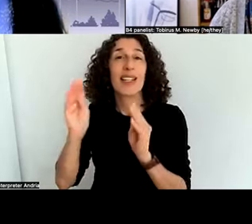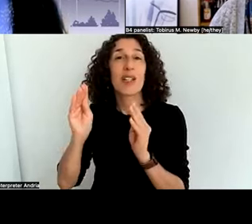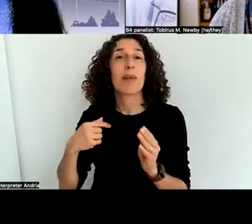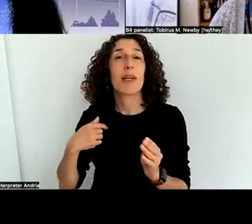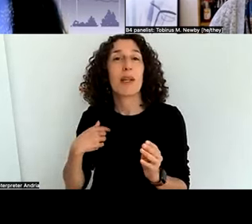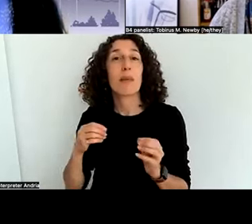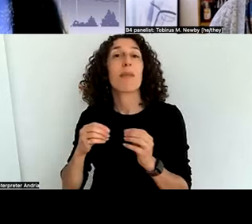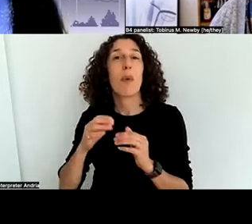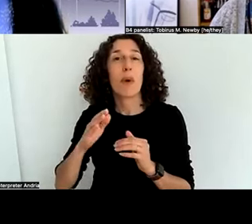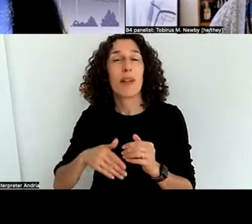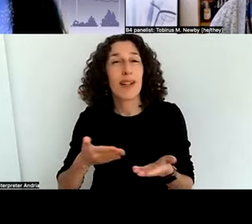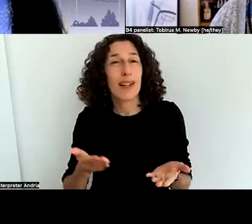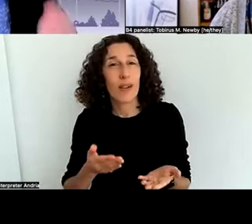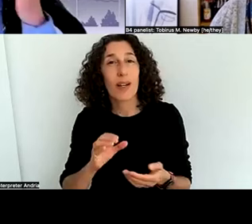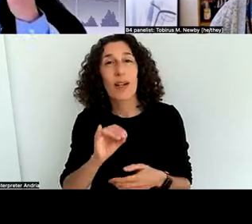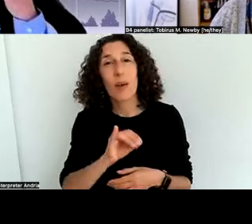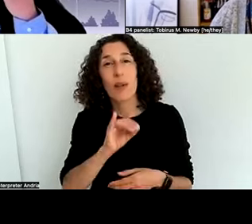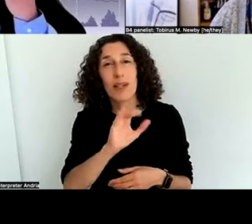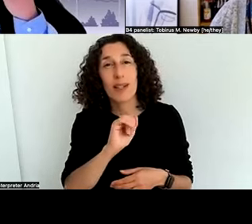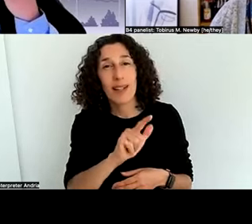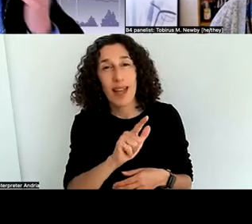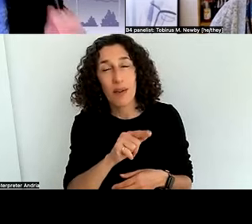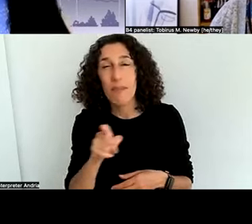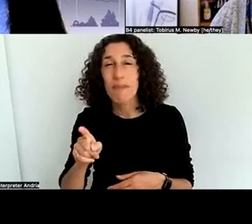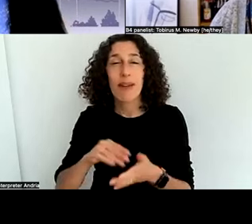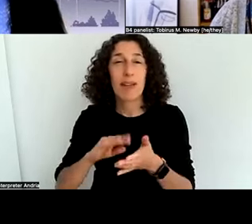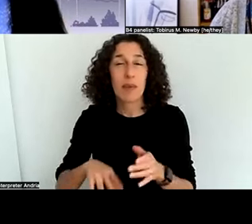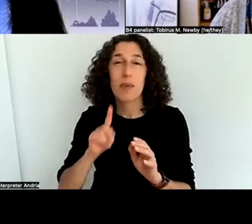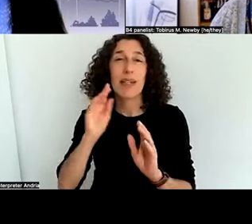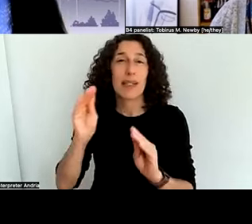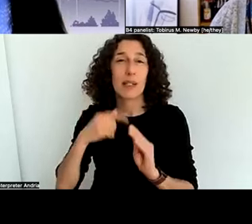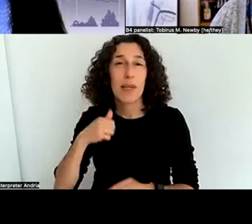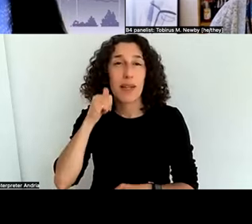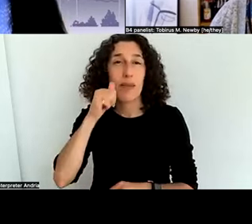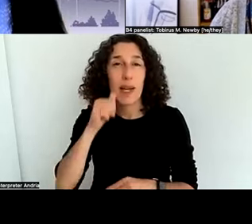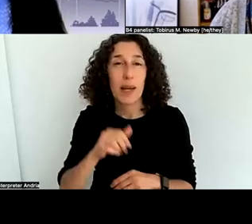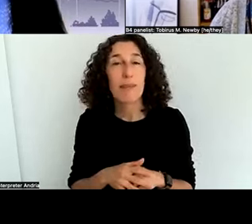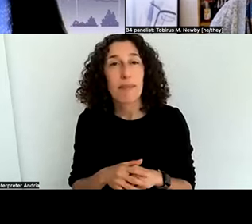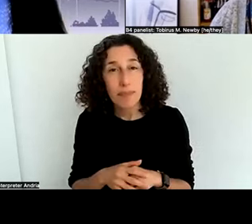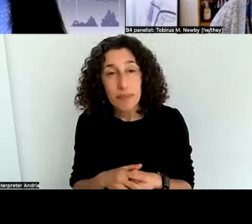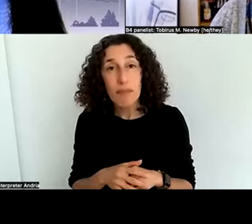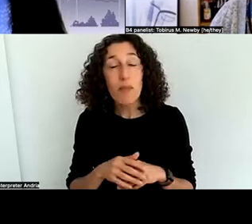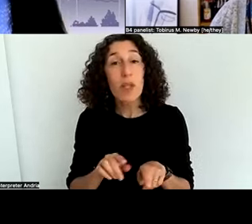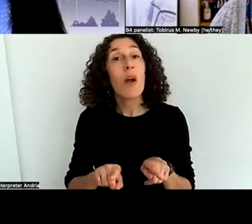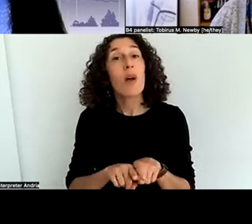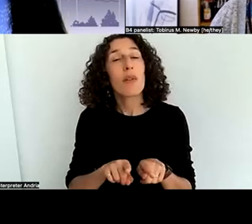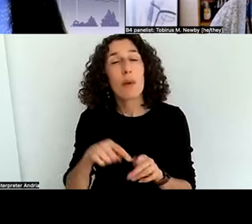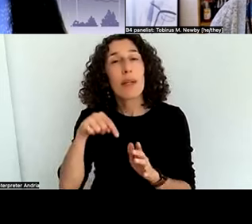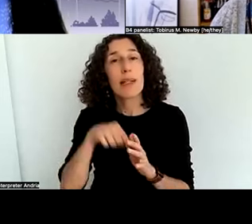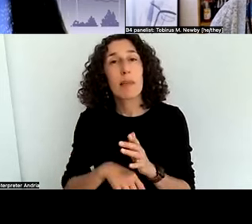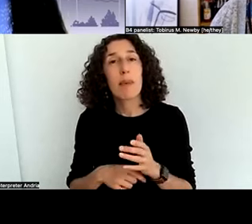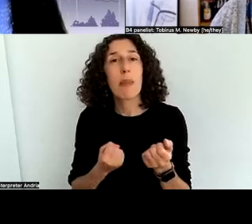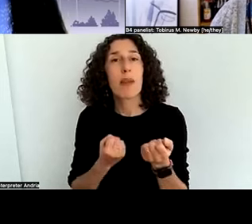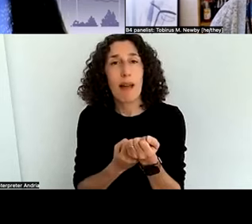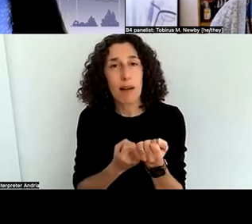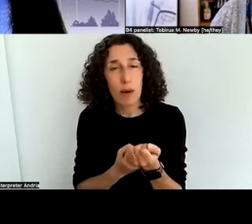And I also come into this having appreciated deep solidarity with my peers in graduate school over the 5 years now